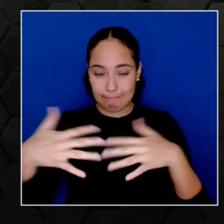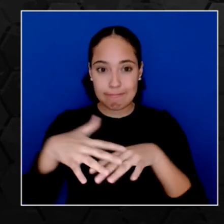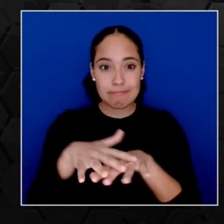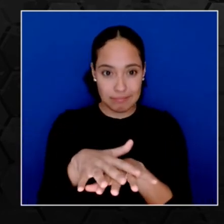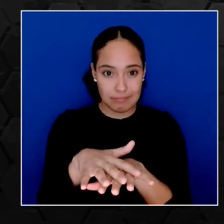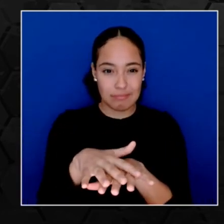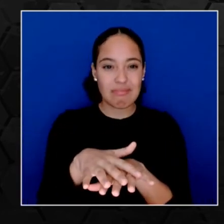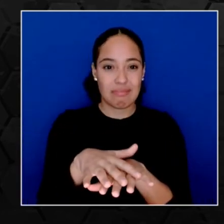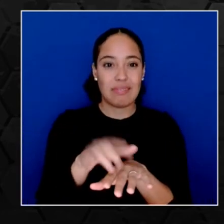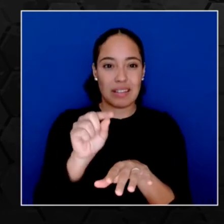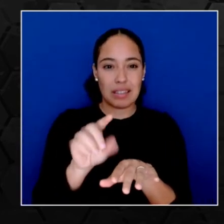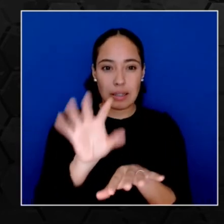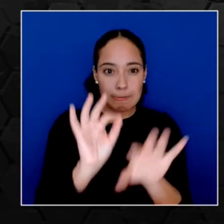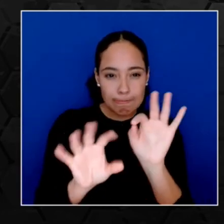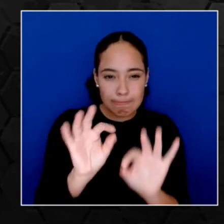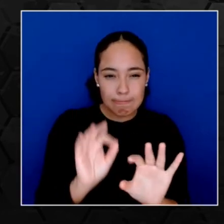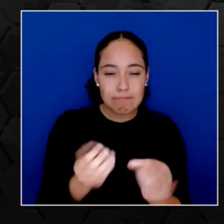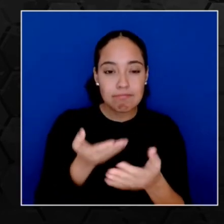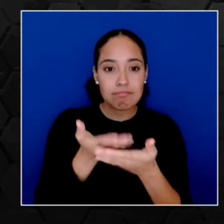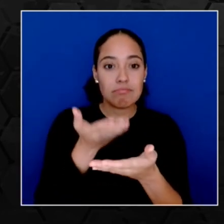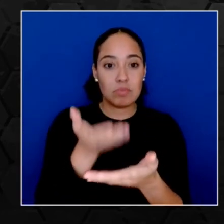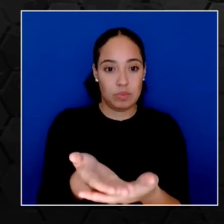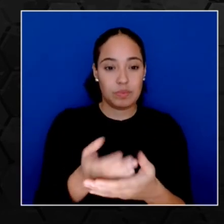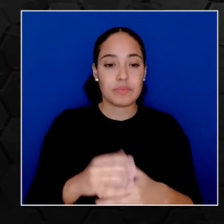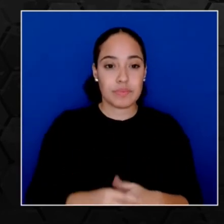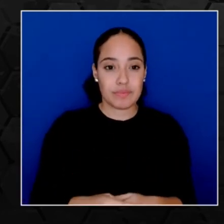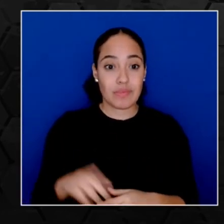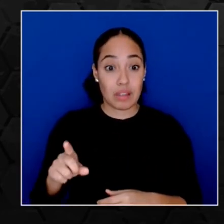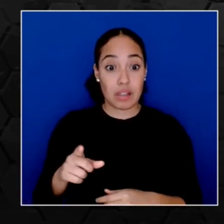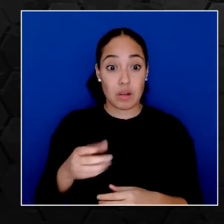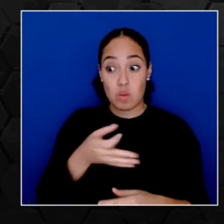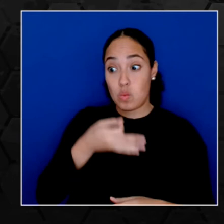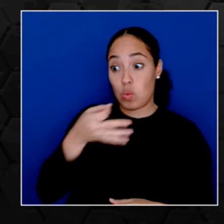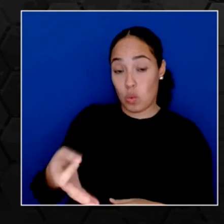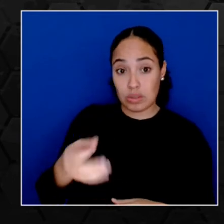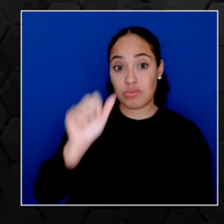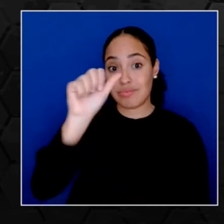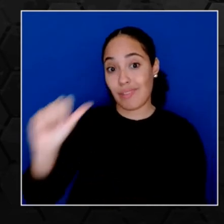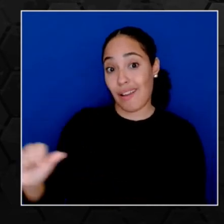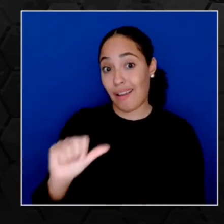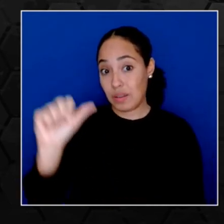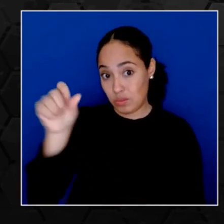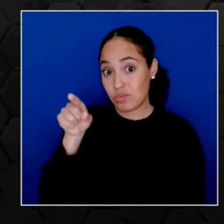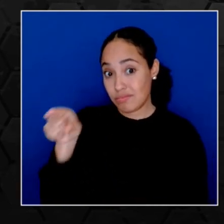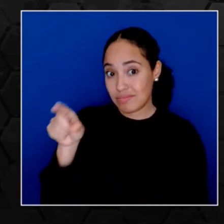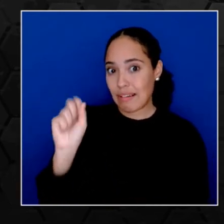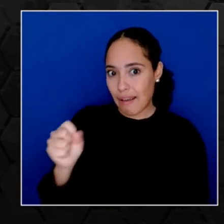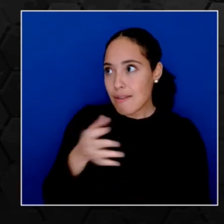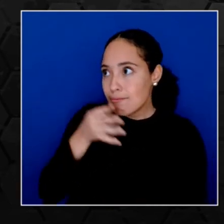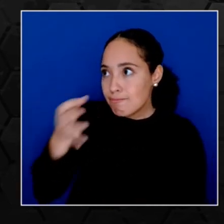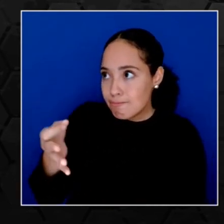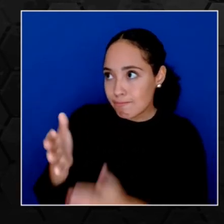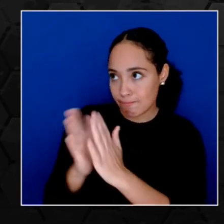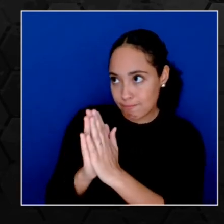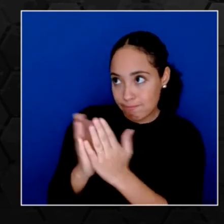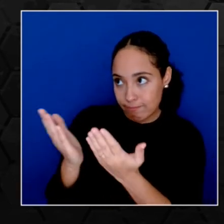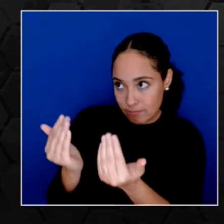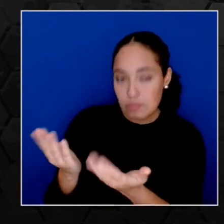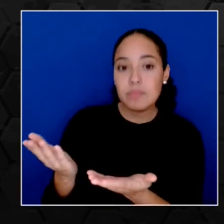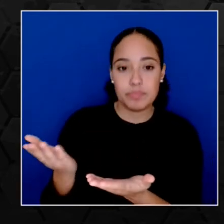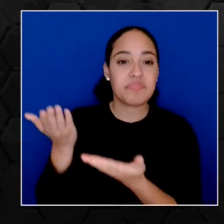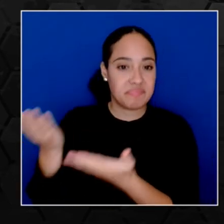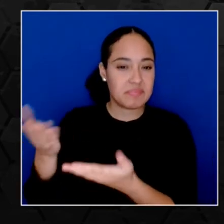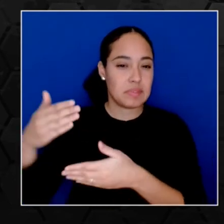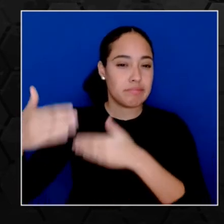through an API when we provide that request to the Azure storage, and like this process will be pretty fast because like the training process